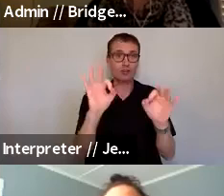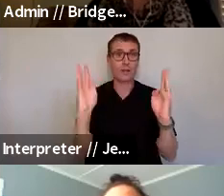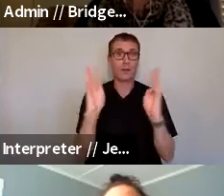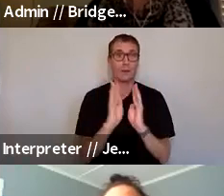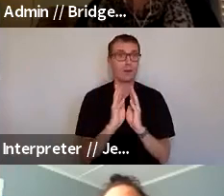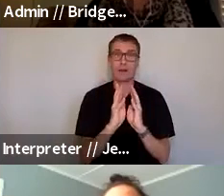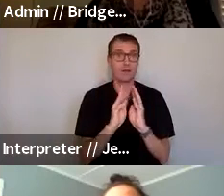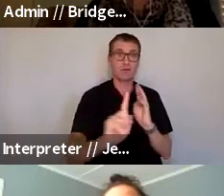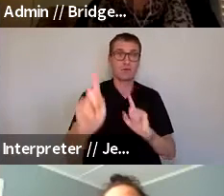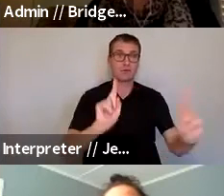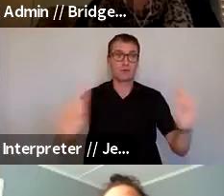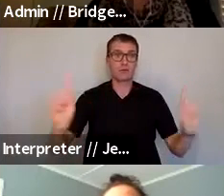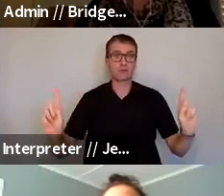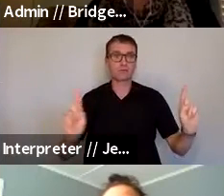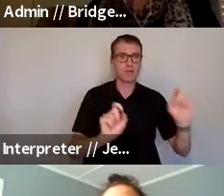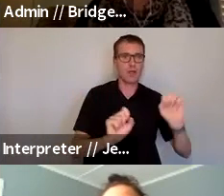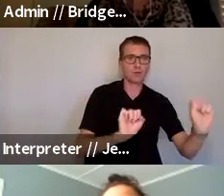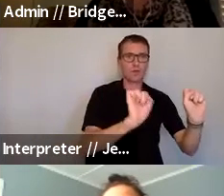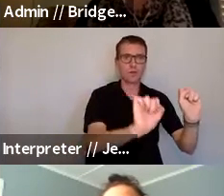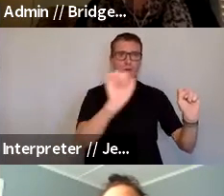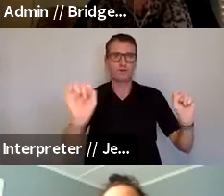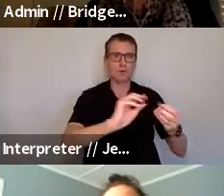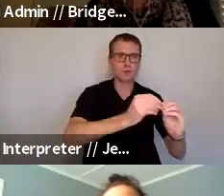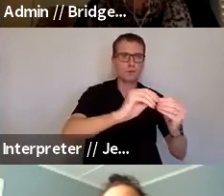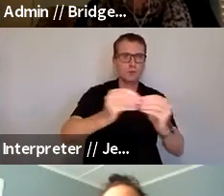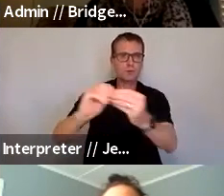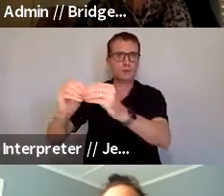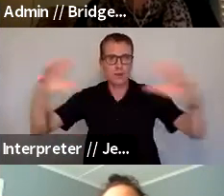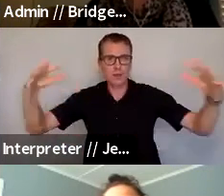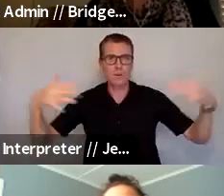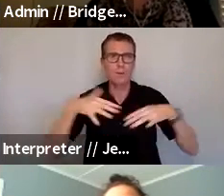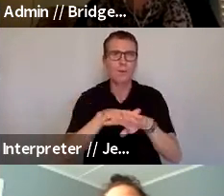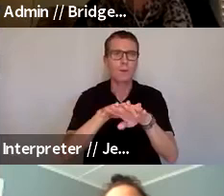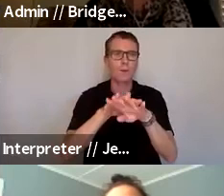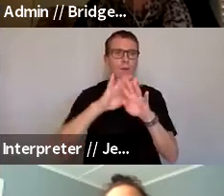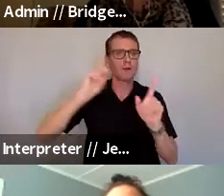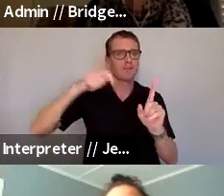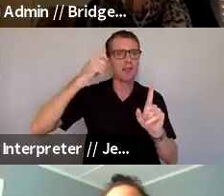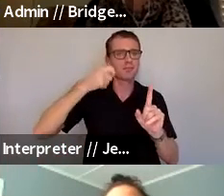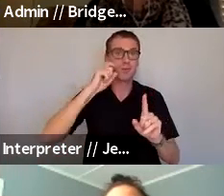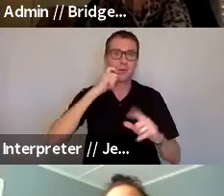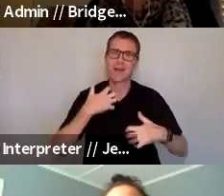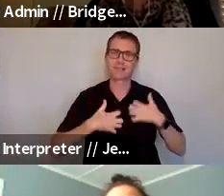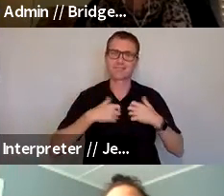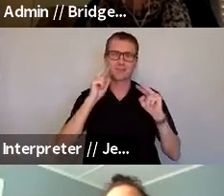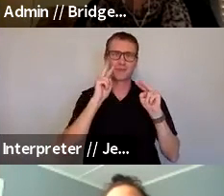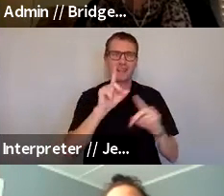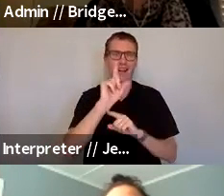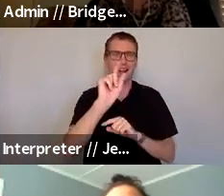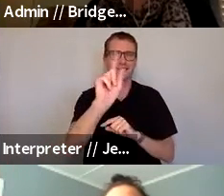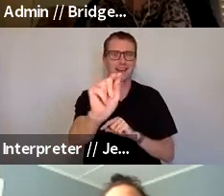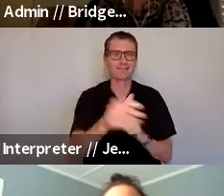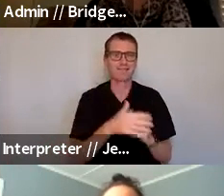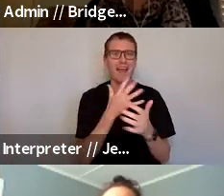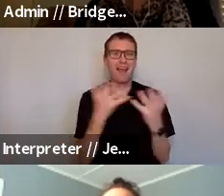actors, writers, filmmakers, all in their own homes. So that will be an exciting thing to see, as well as to how that cross